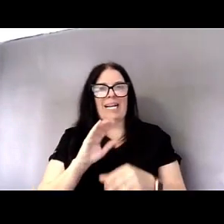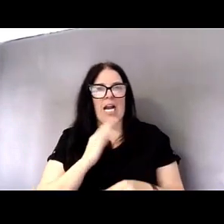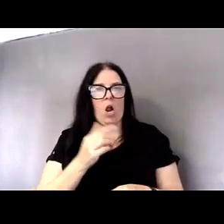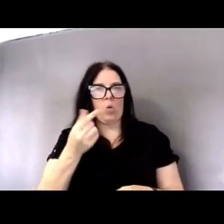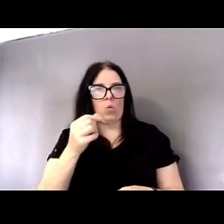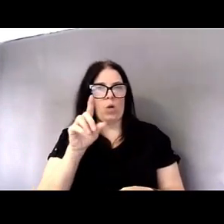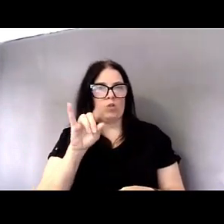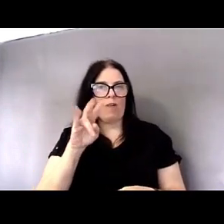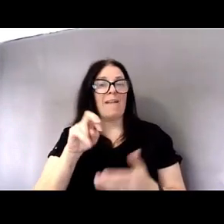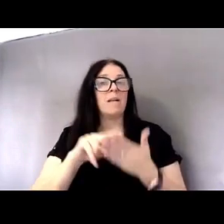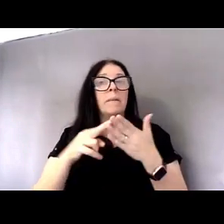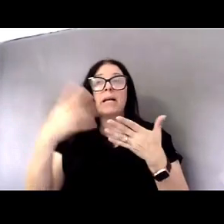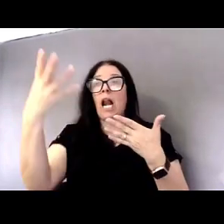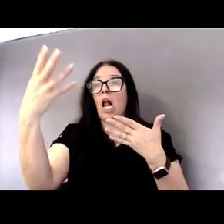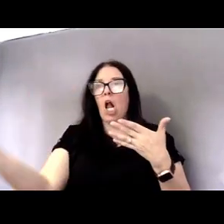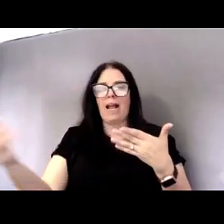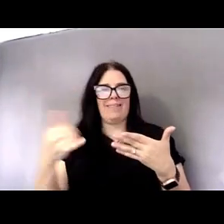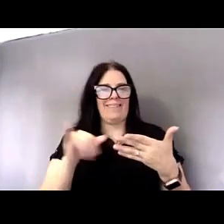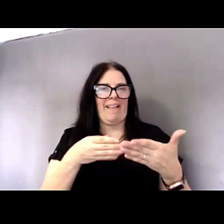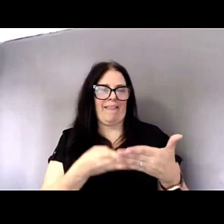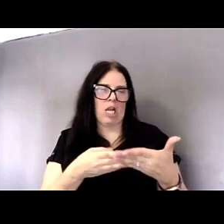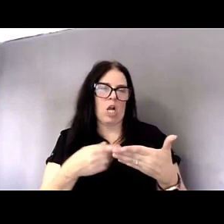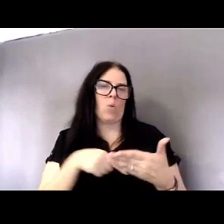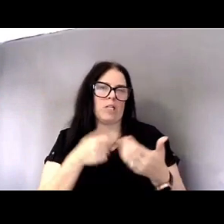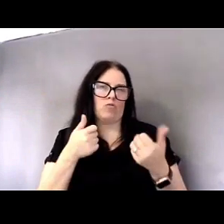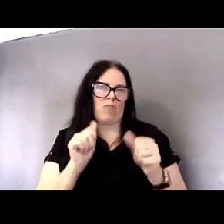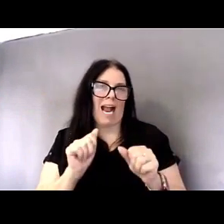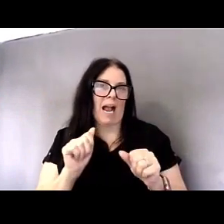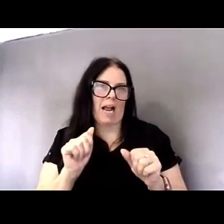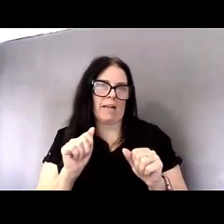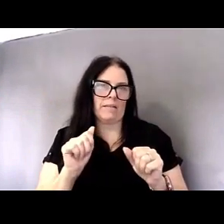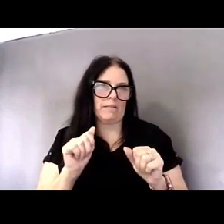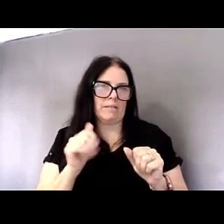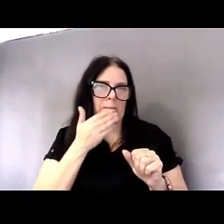Drive folders. And we've tried to do that whenever possible.